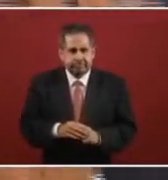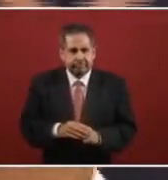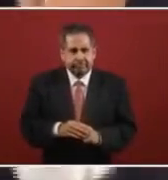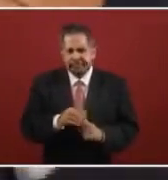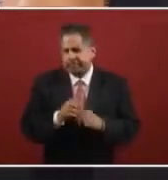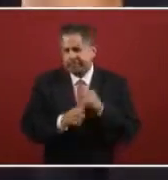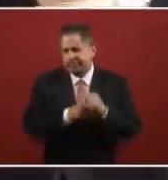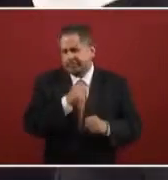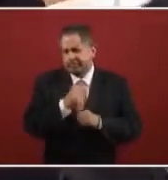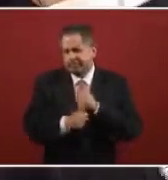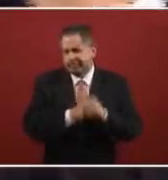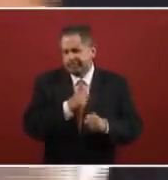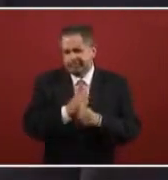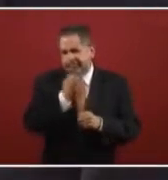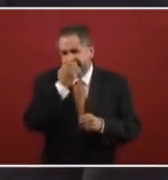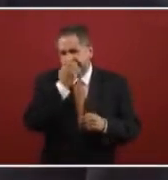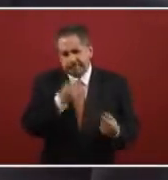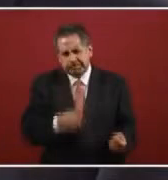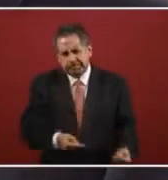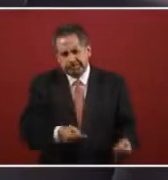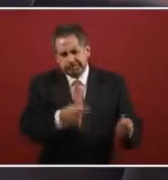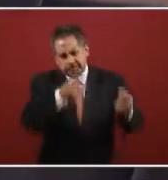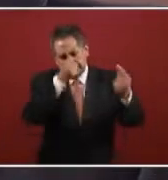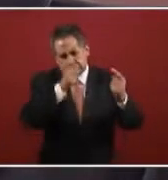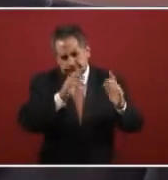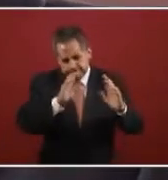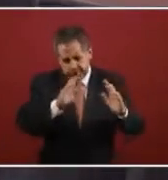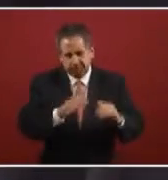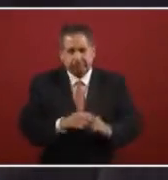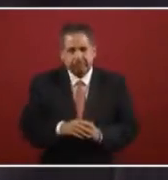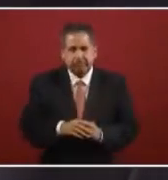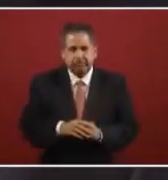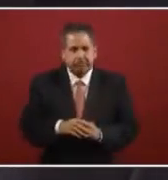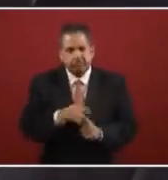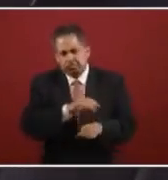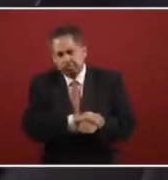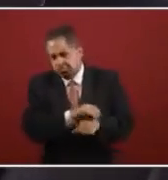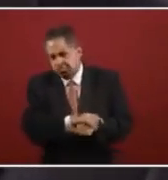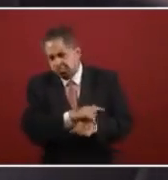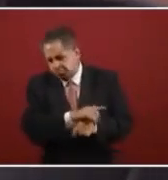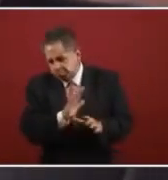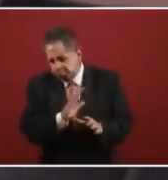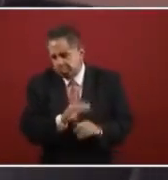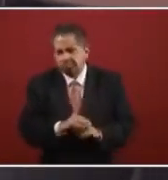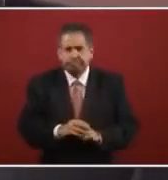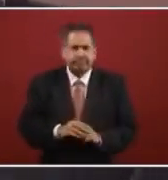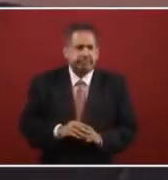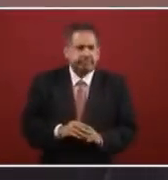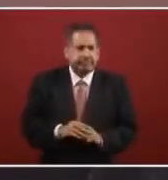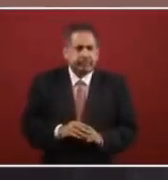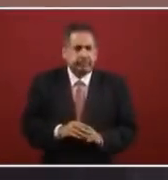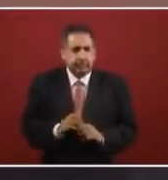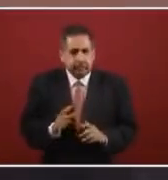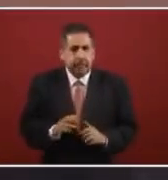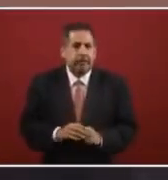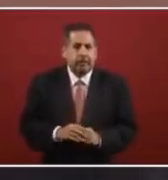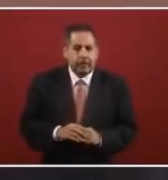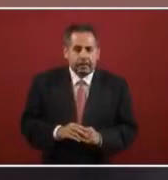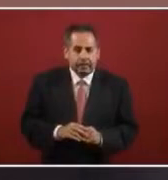de mucho tiempo desde Ah. la escuela. since school, a long time. Era su amigo He was his friend. y